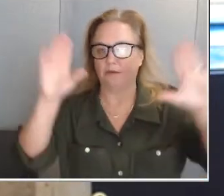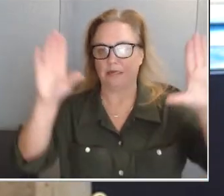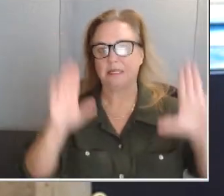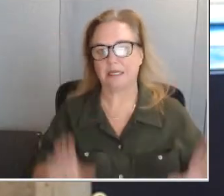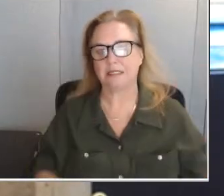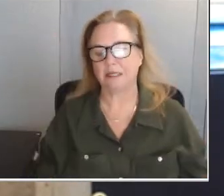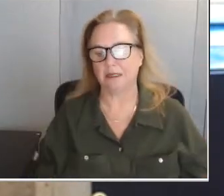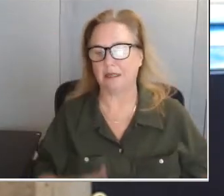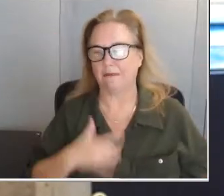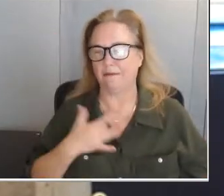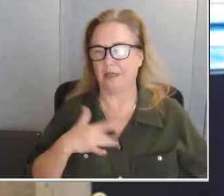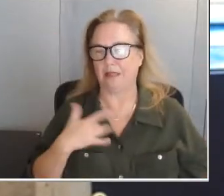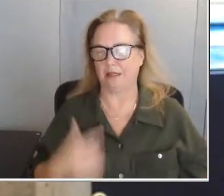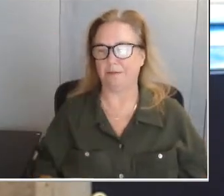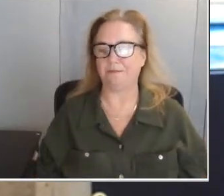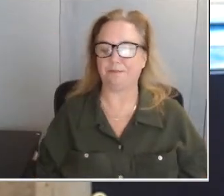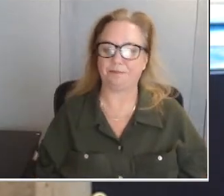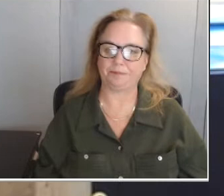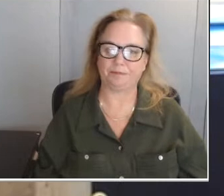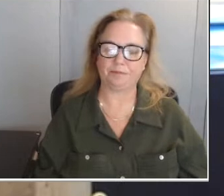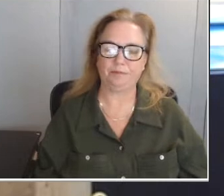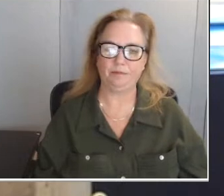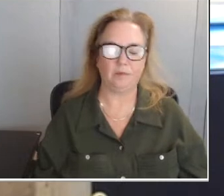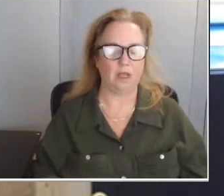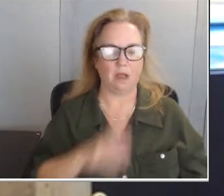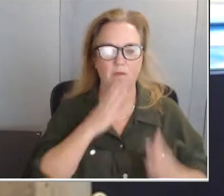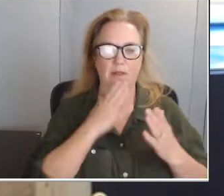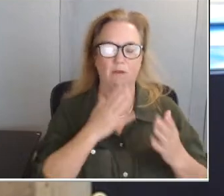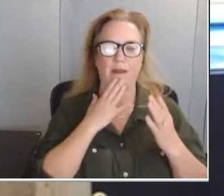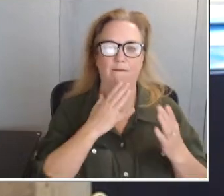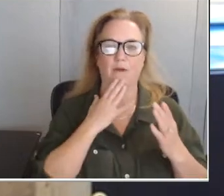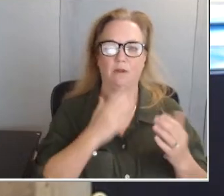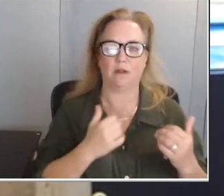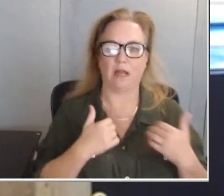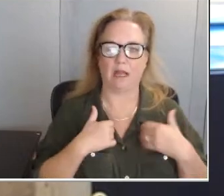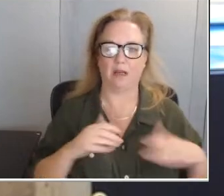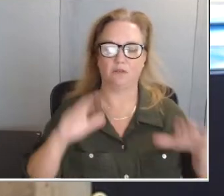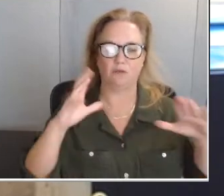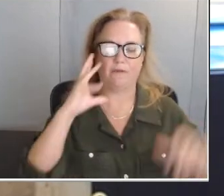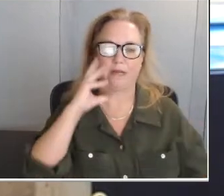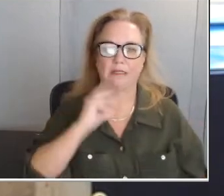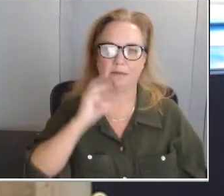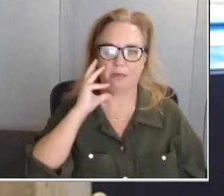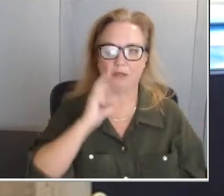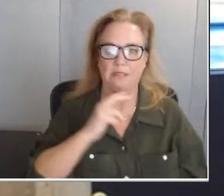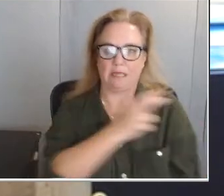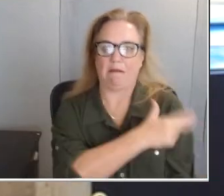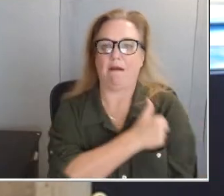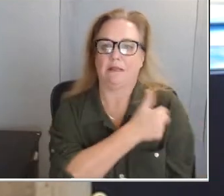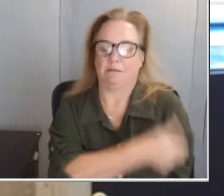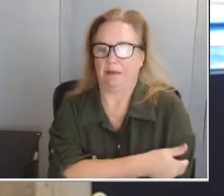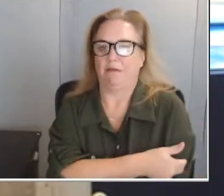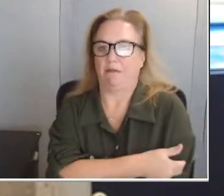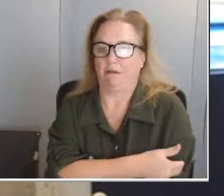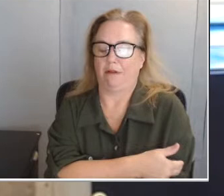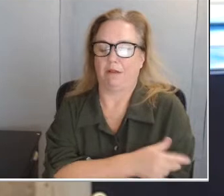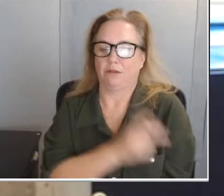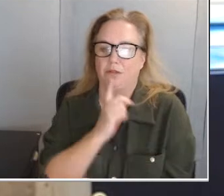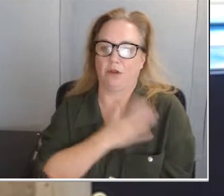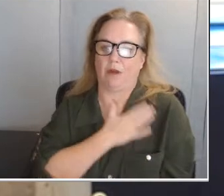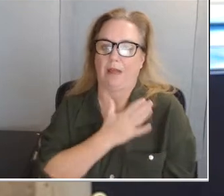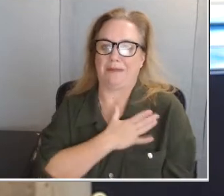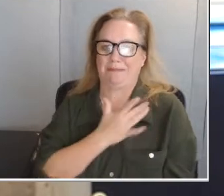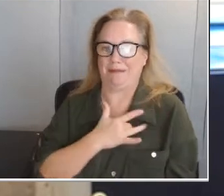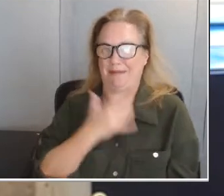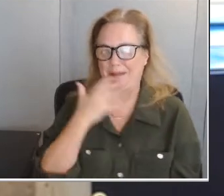just a fantastic feeling. So I'm infinitely grateful. I had a terrific experience at the hospital and am just so happy to be